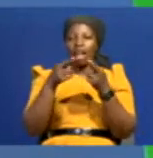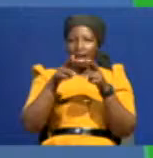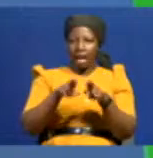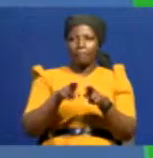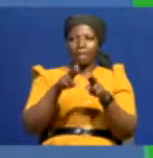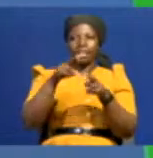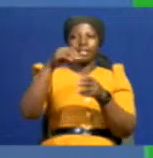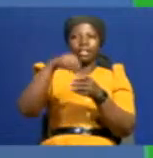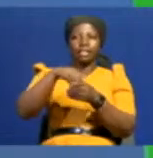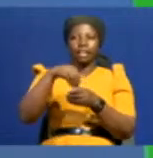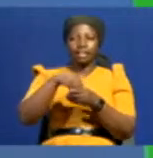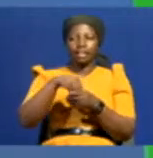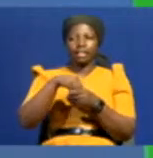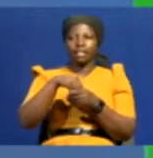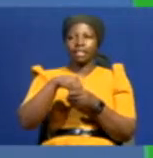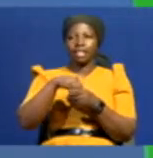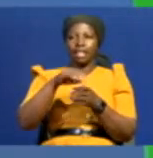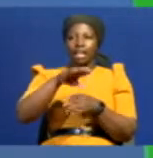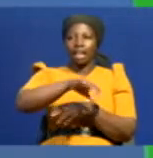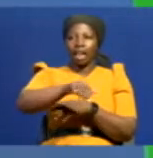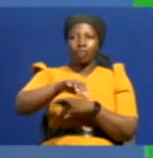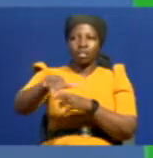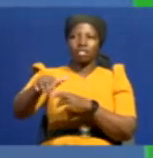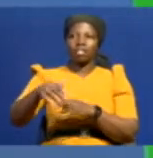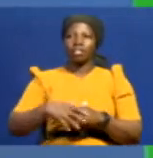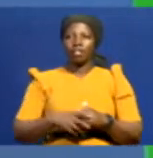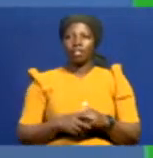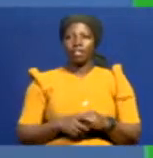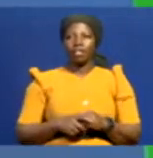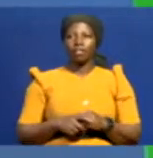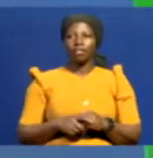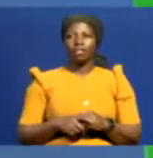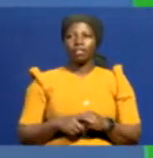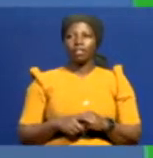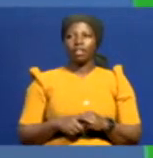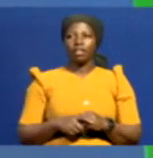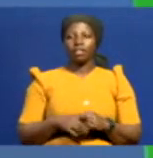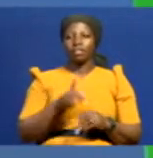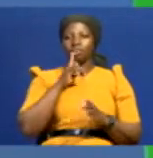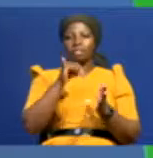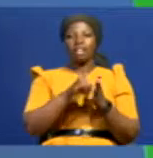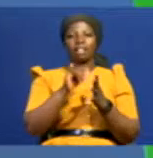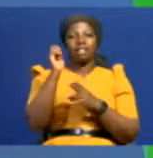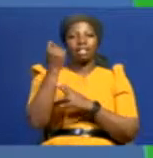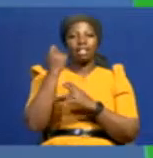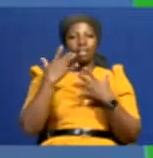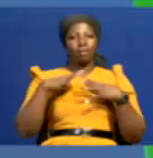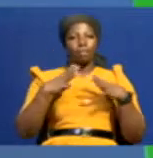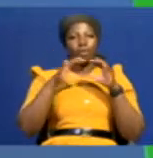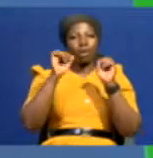in counties. Yes. So that at least Kenyans can be able to know,